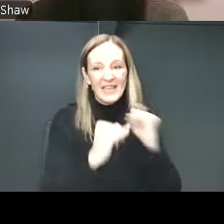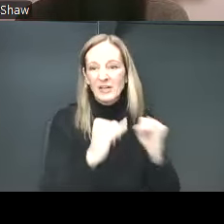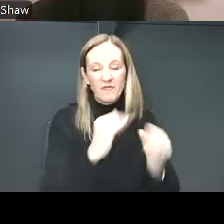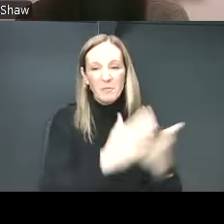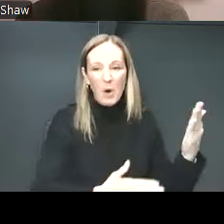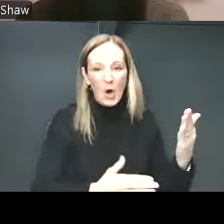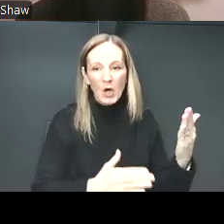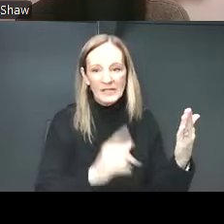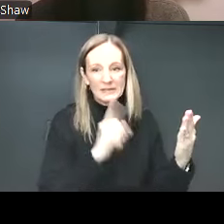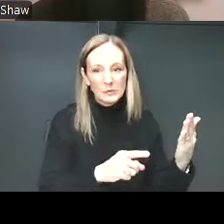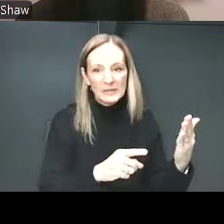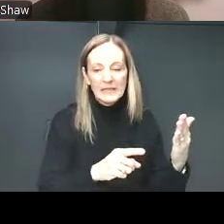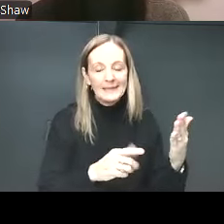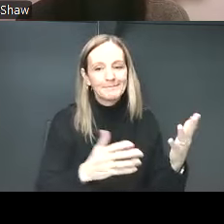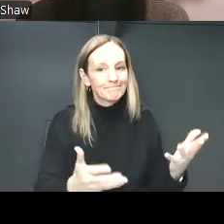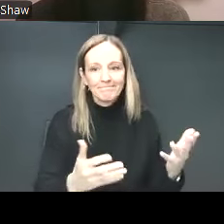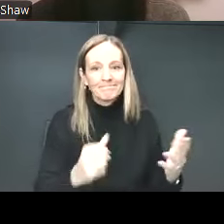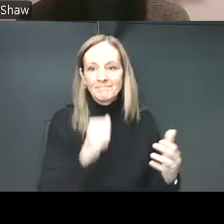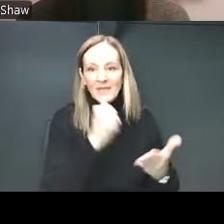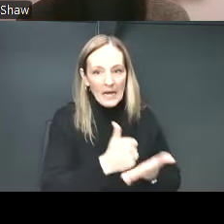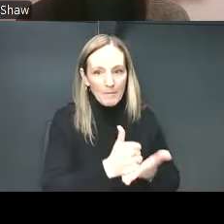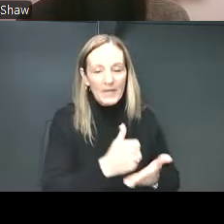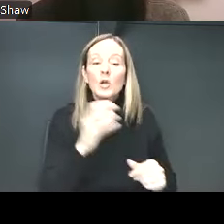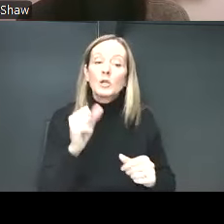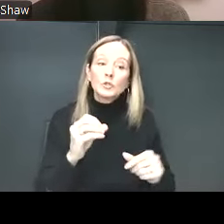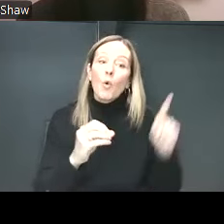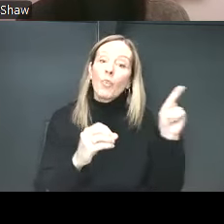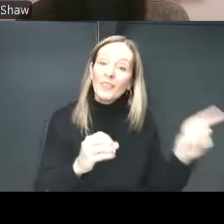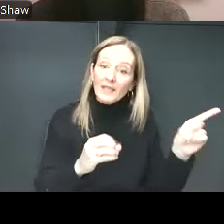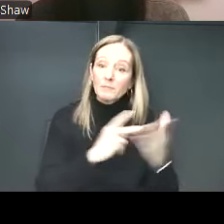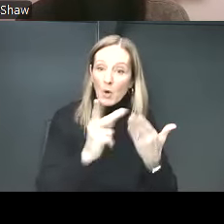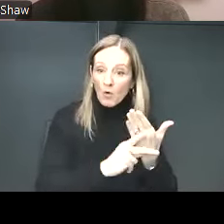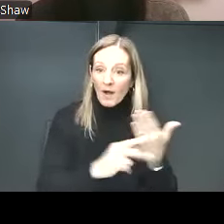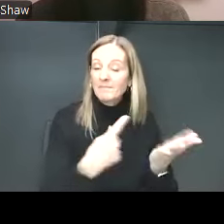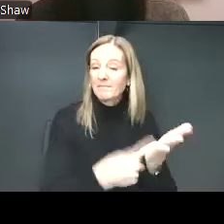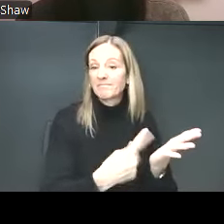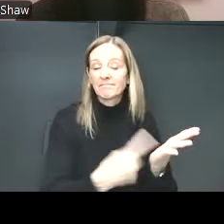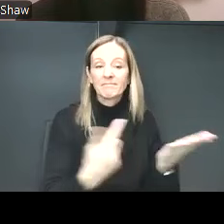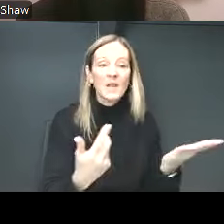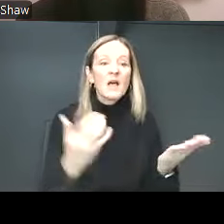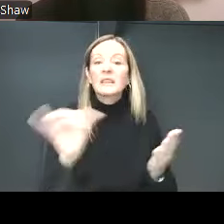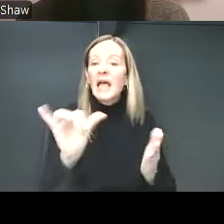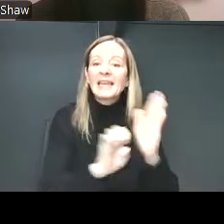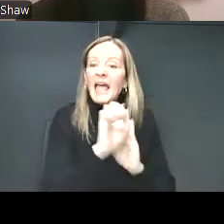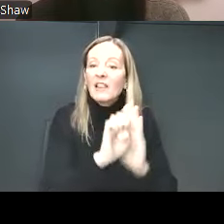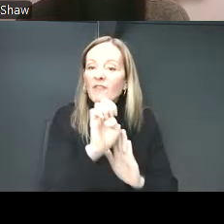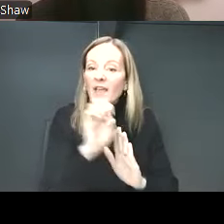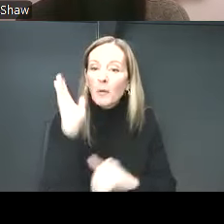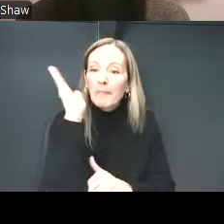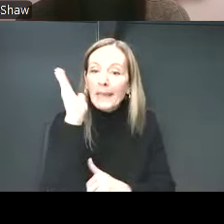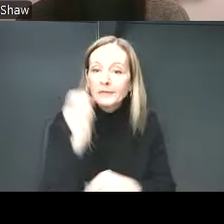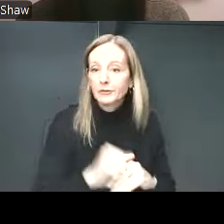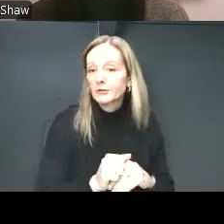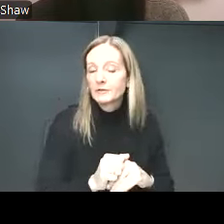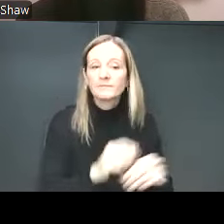So we have created this career focused one where we talk about things like an elevator pitch. How to handle